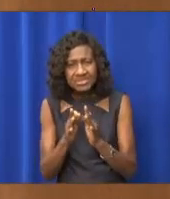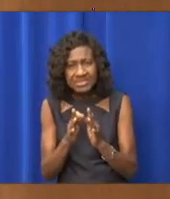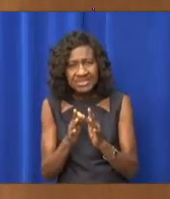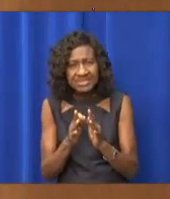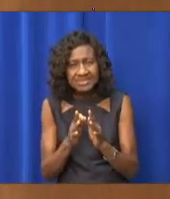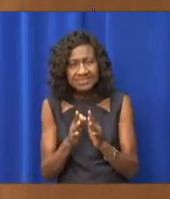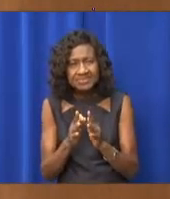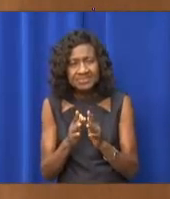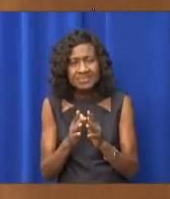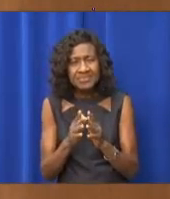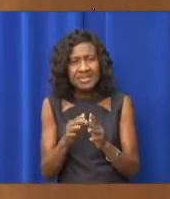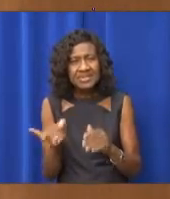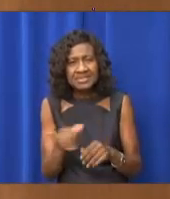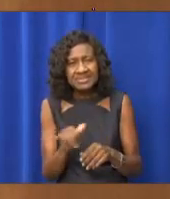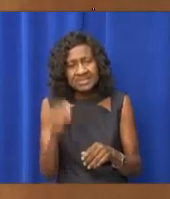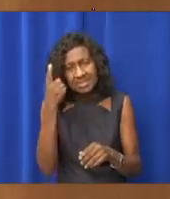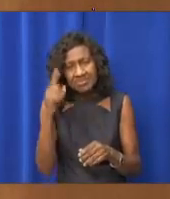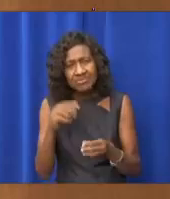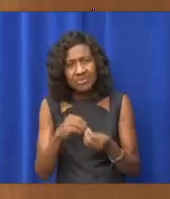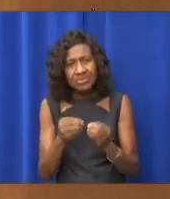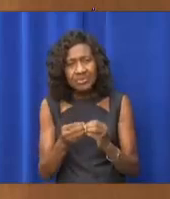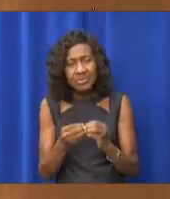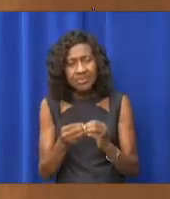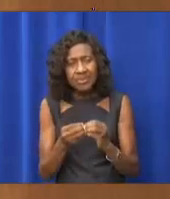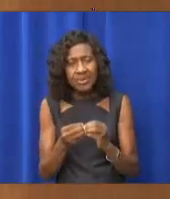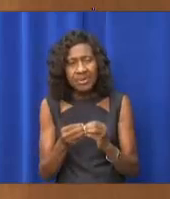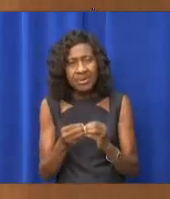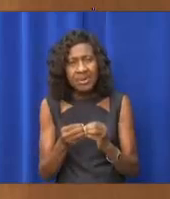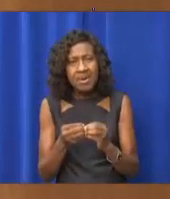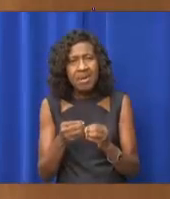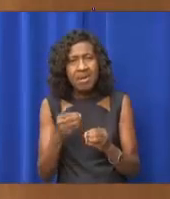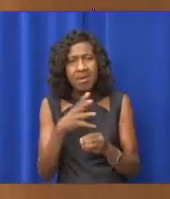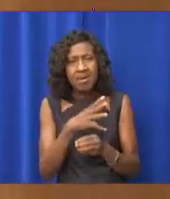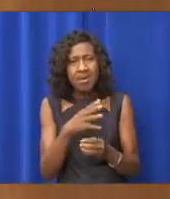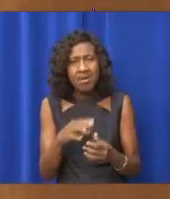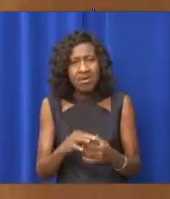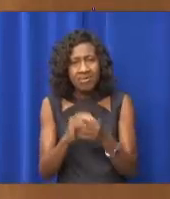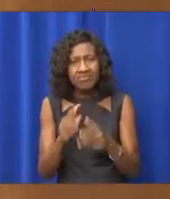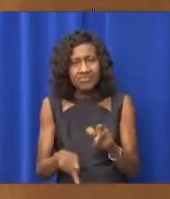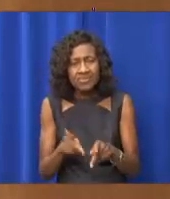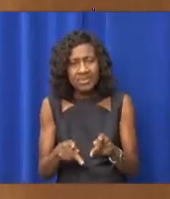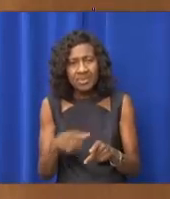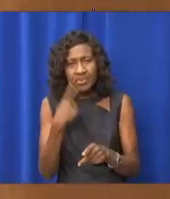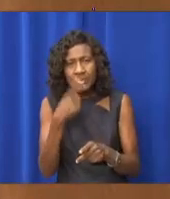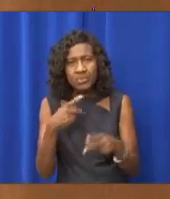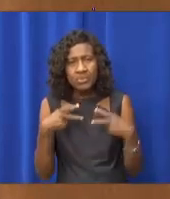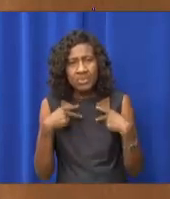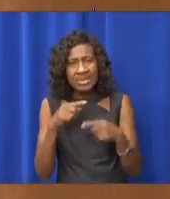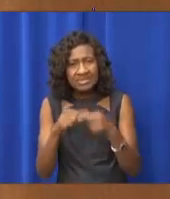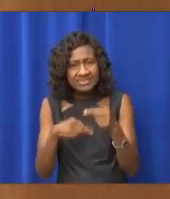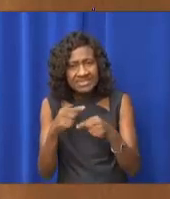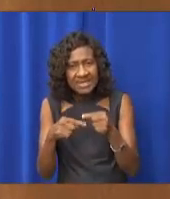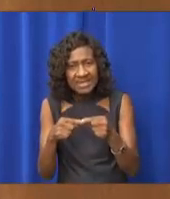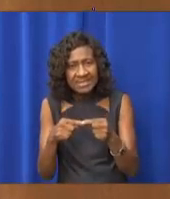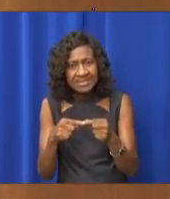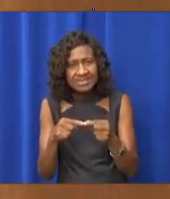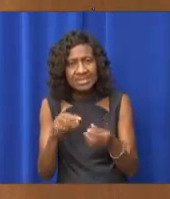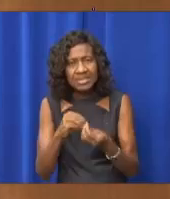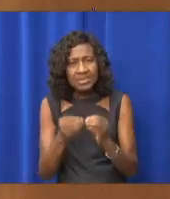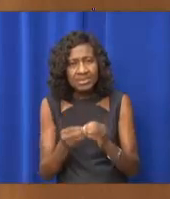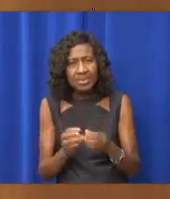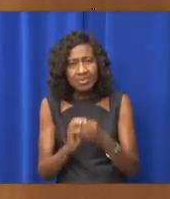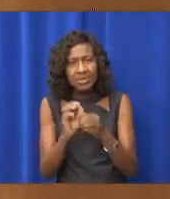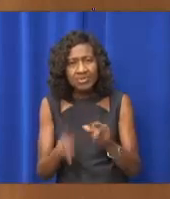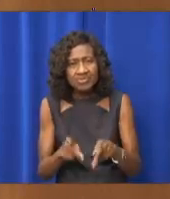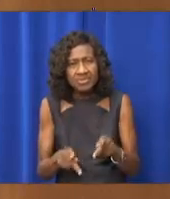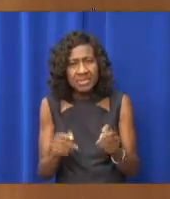recovered, the number of symptomatic and asymptomatic, and including the age range, will be given on the more enhanced dashboard. That we're